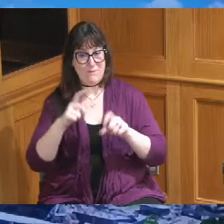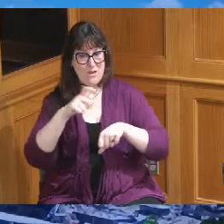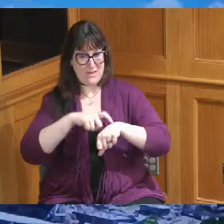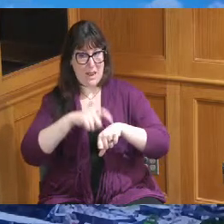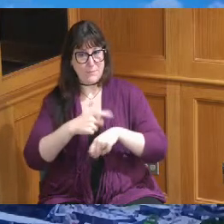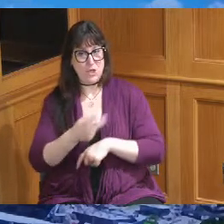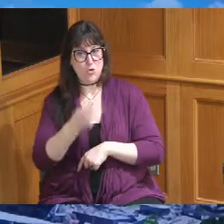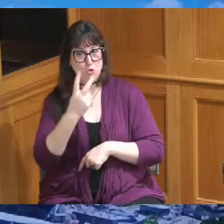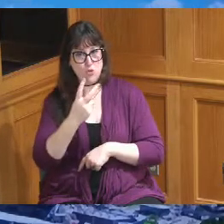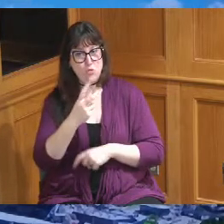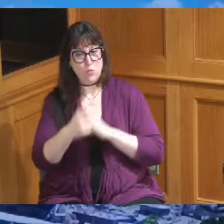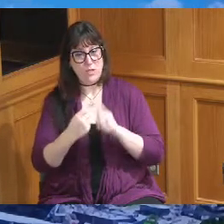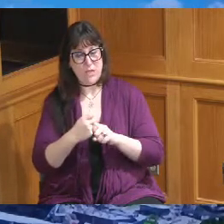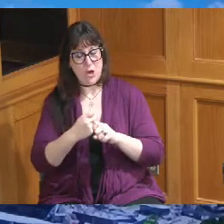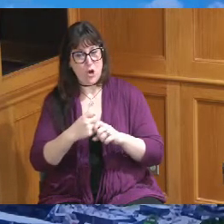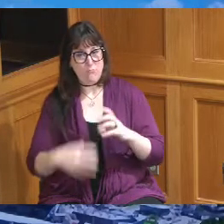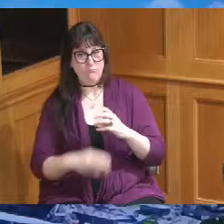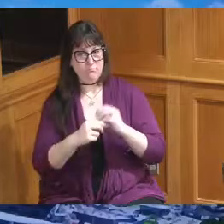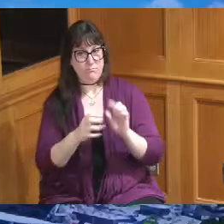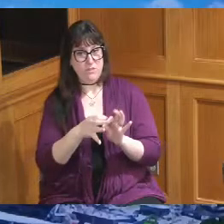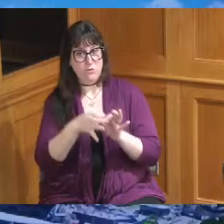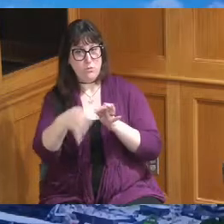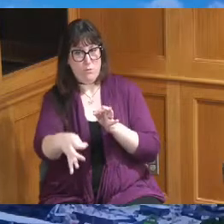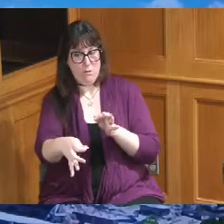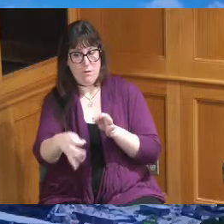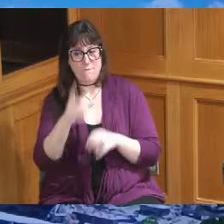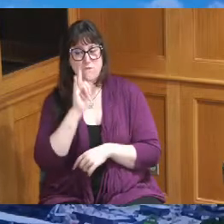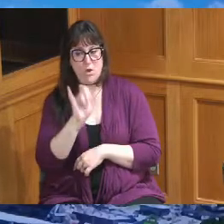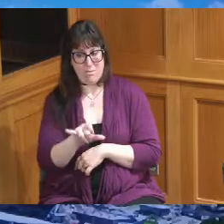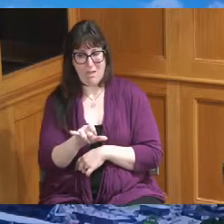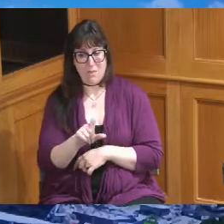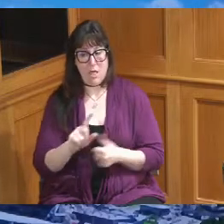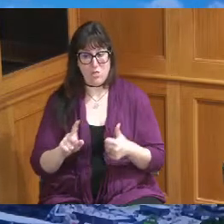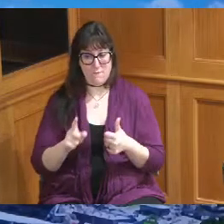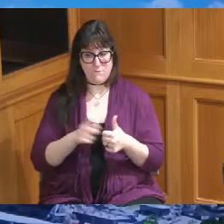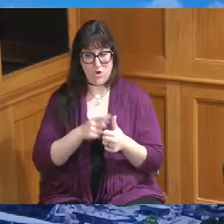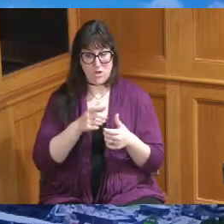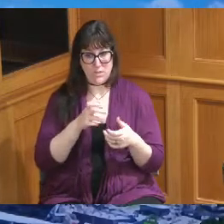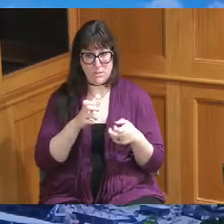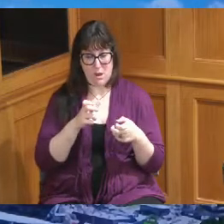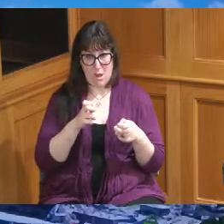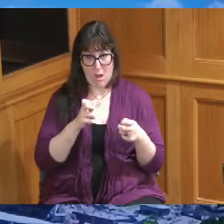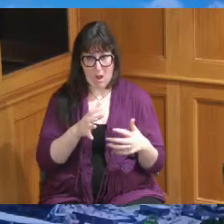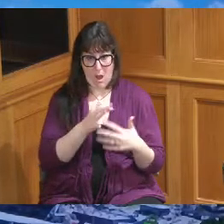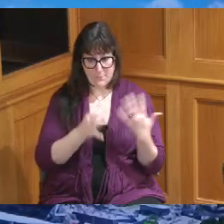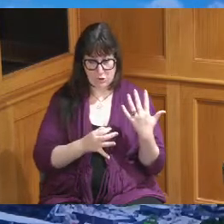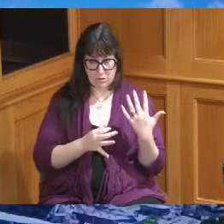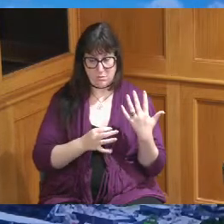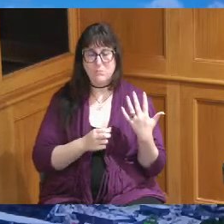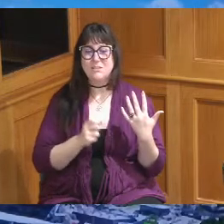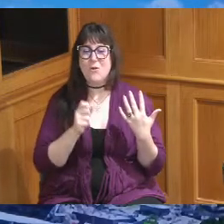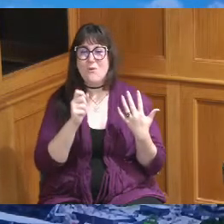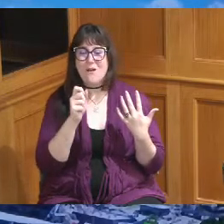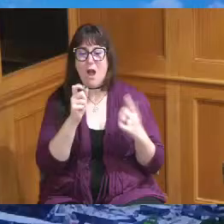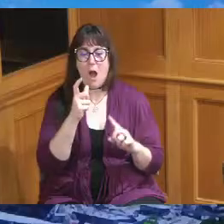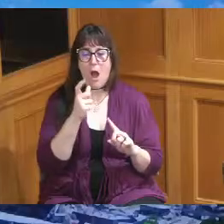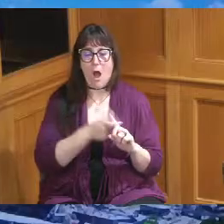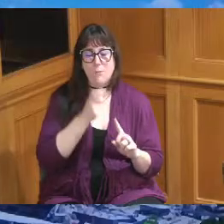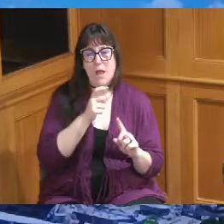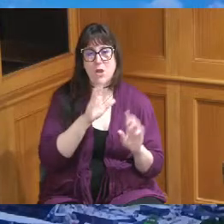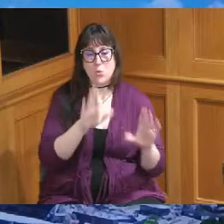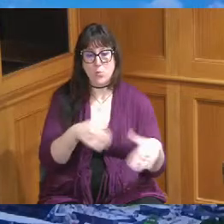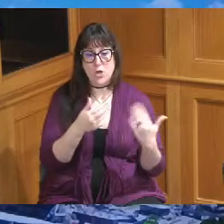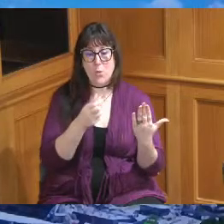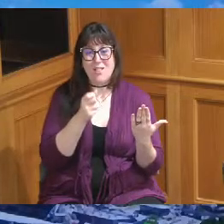have, but the first option is a guarantee if there's an automatic renewal if the